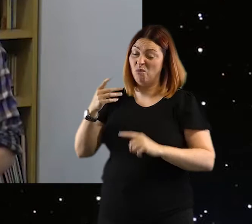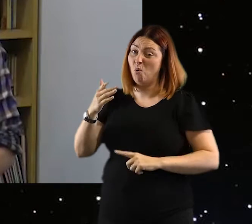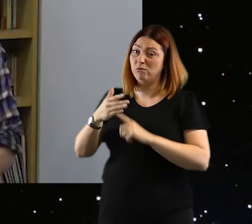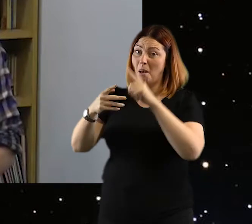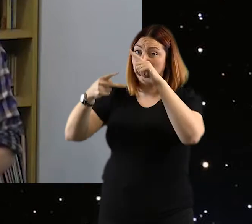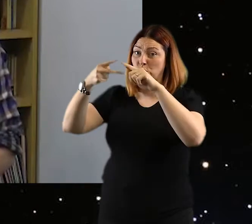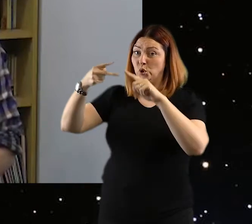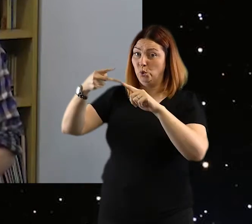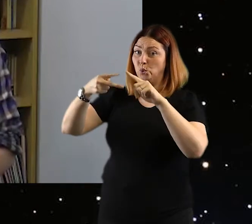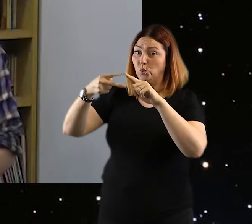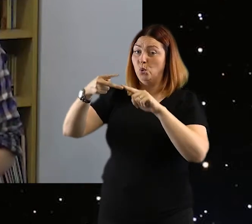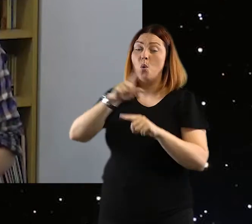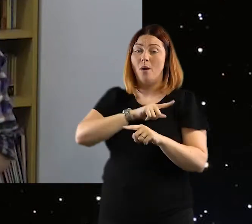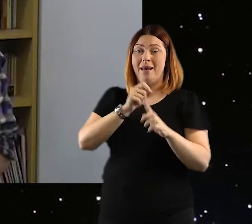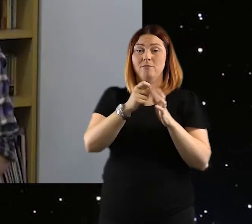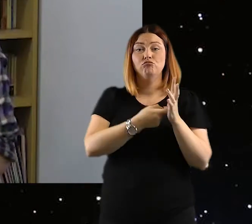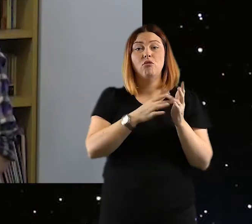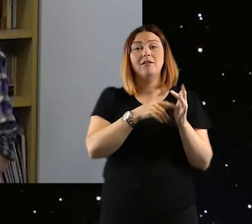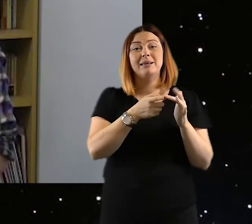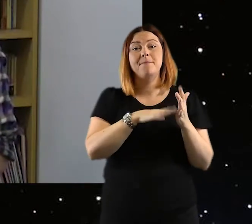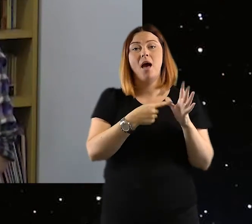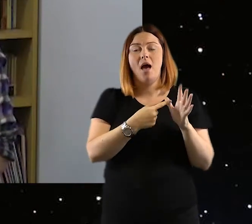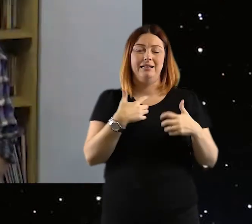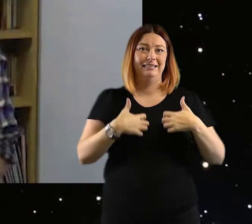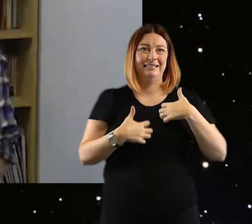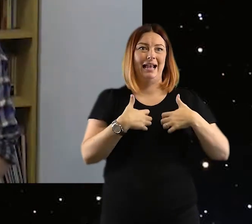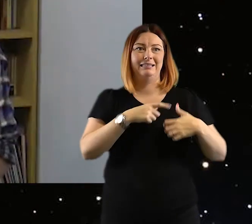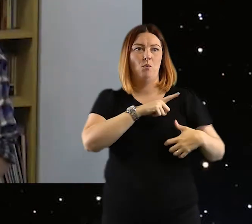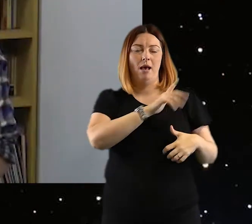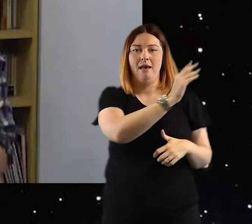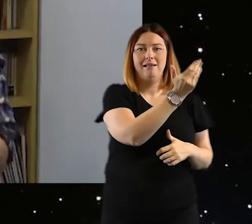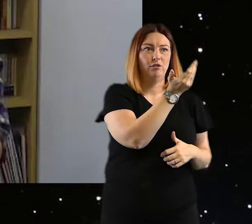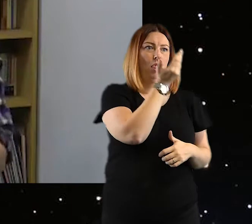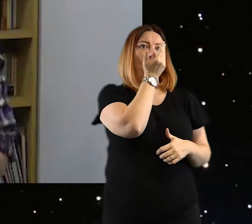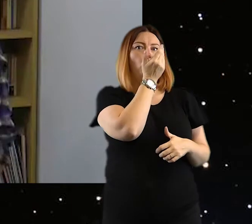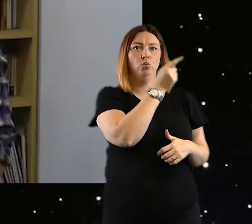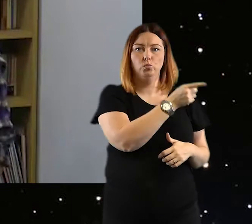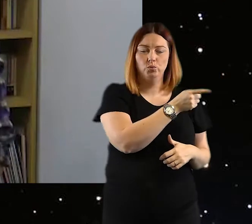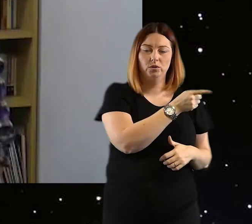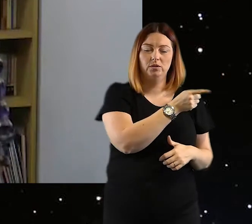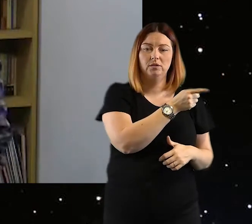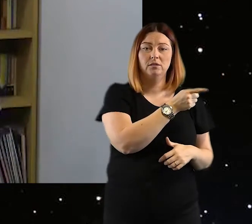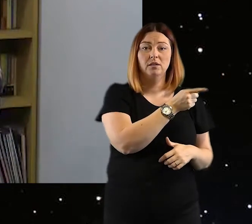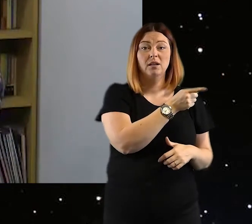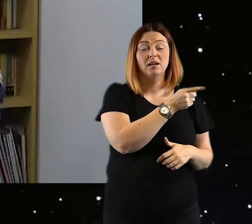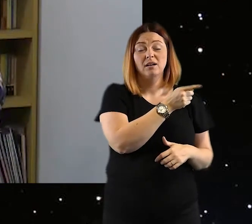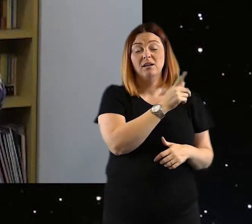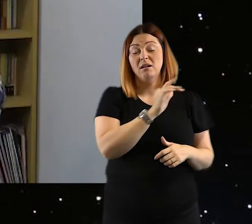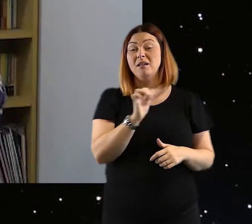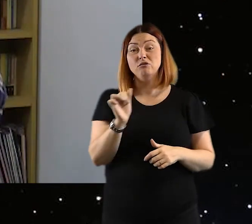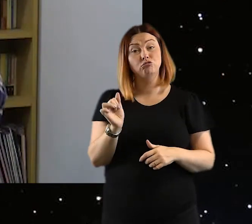ranks in the top 2 probably. So Proxima is exciting because it's so close.